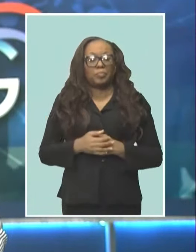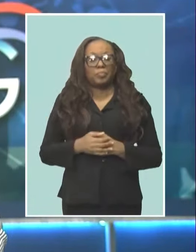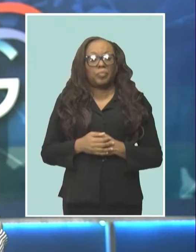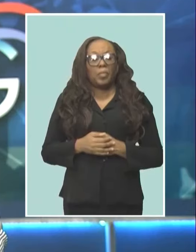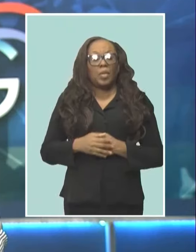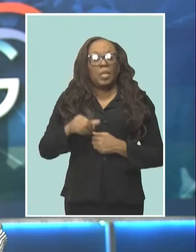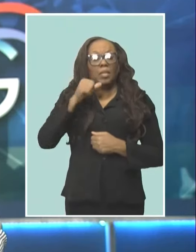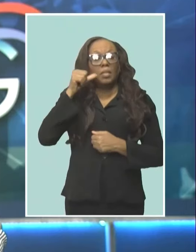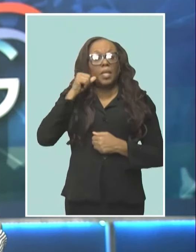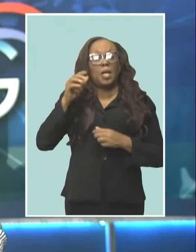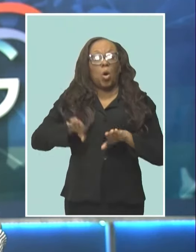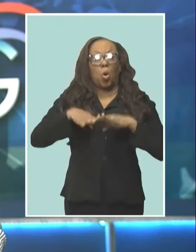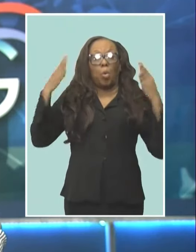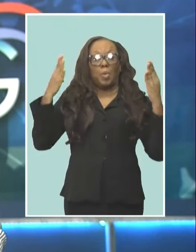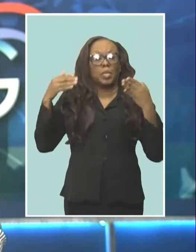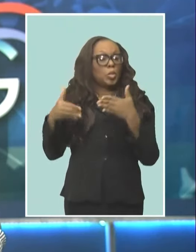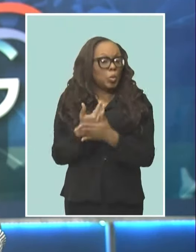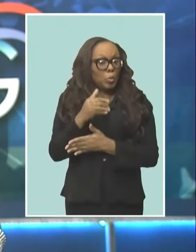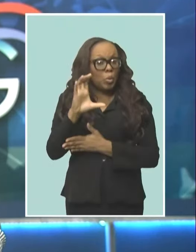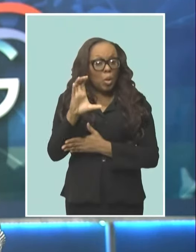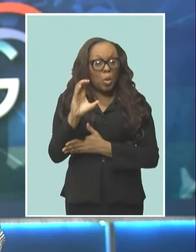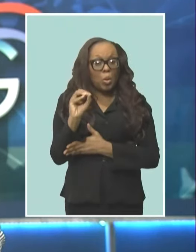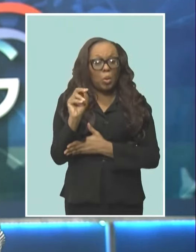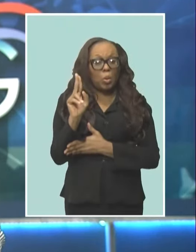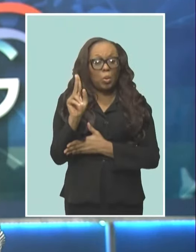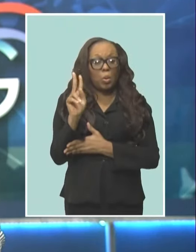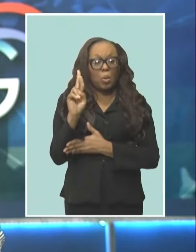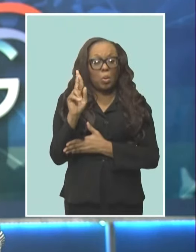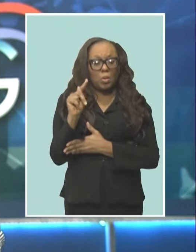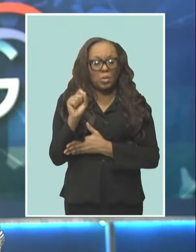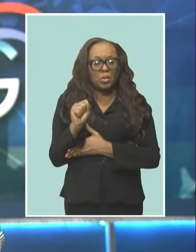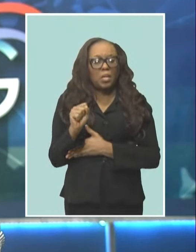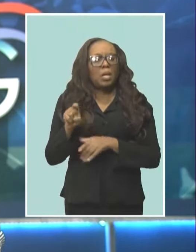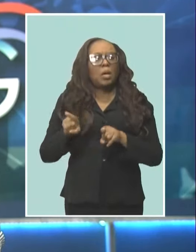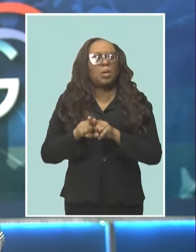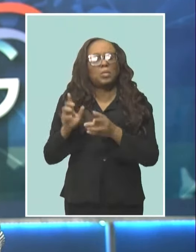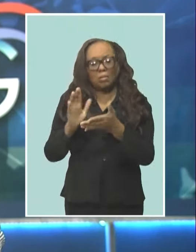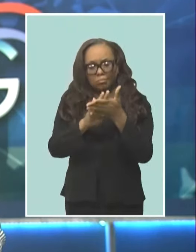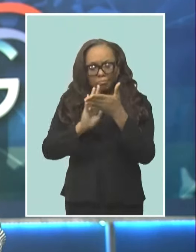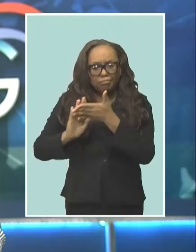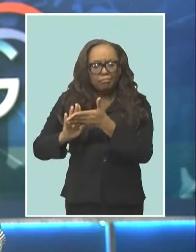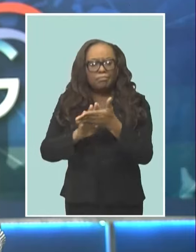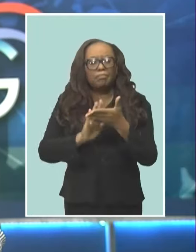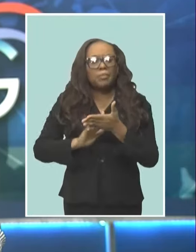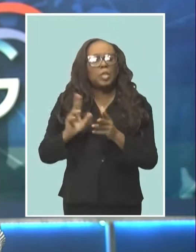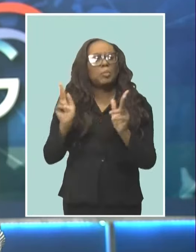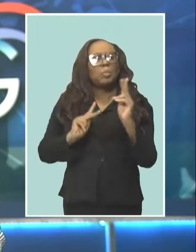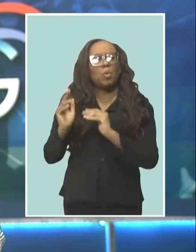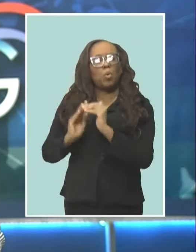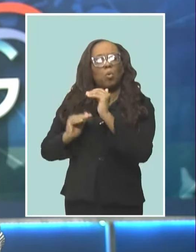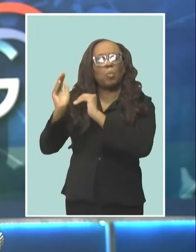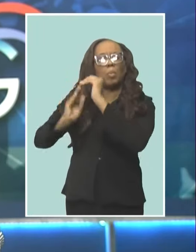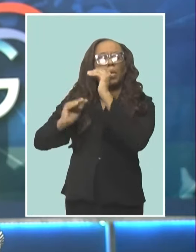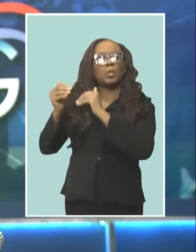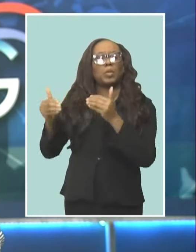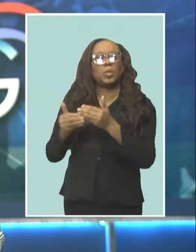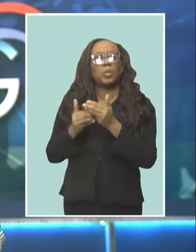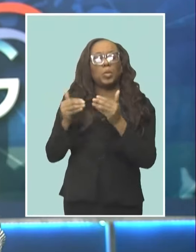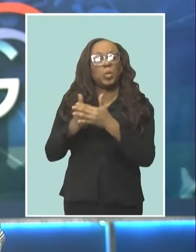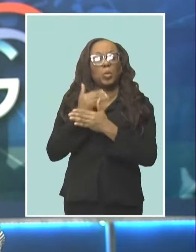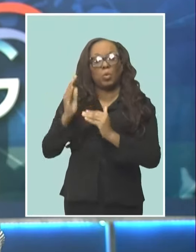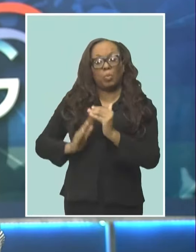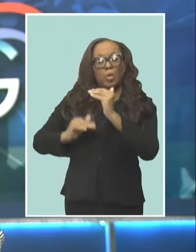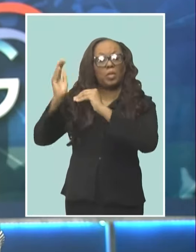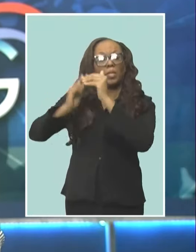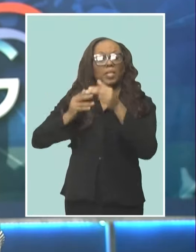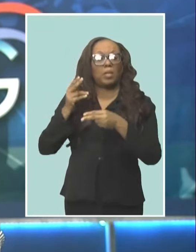Prime Minister Motley also applauded the developers of W Plaza at Welches St. Thomas for having confidence in the economy.